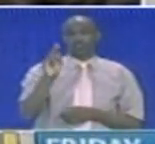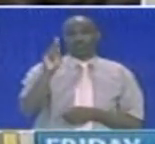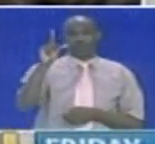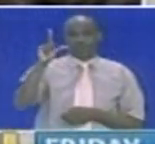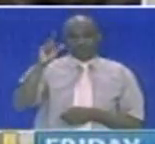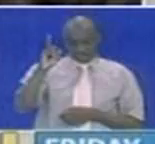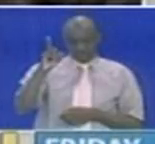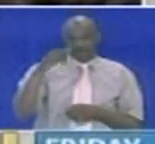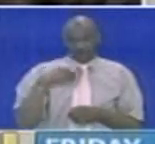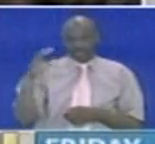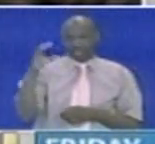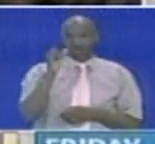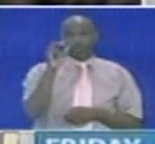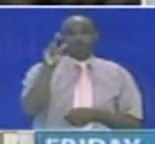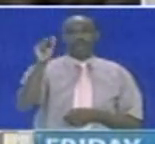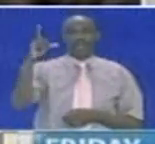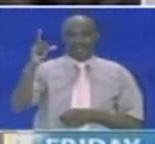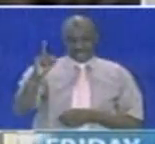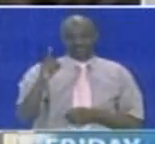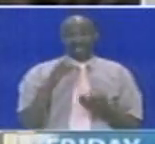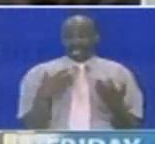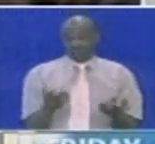could or could?